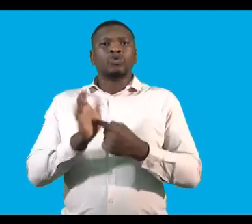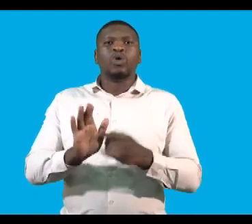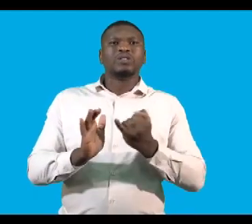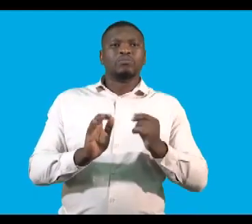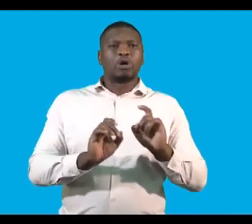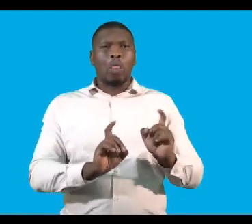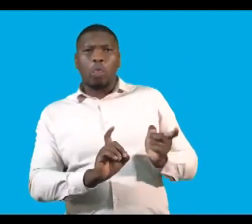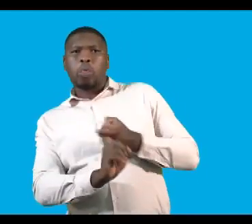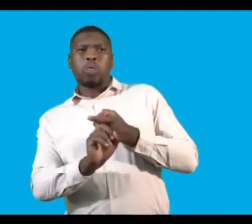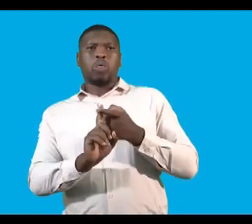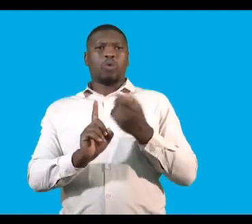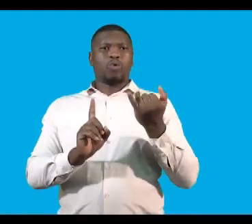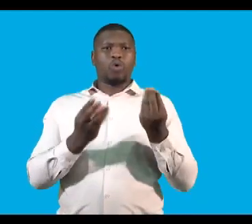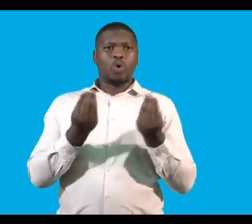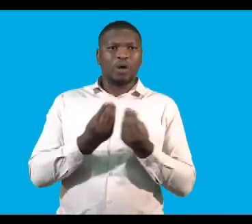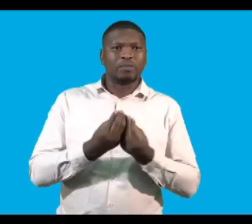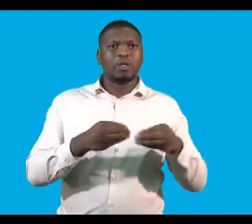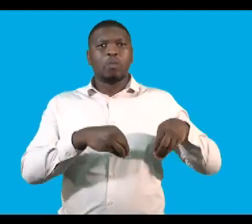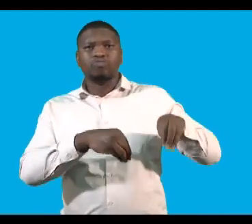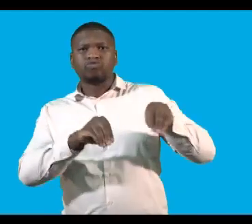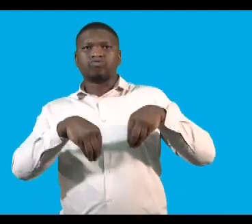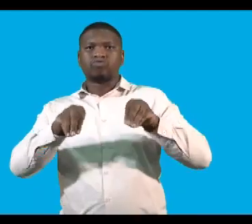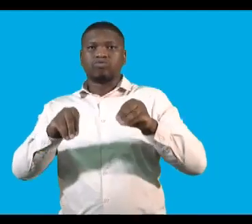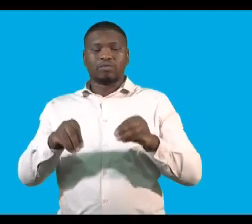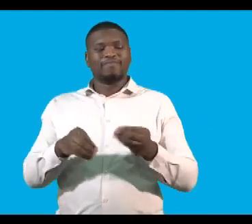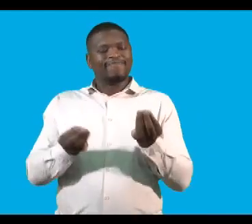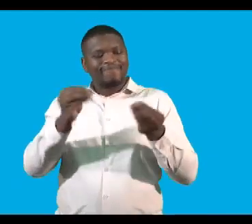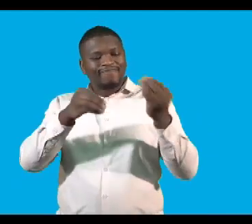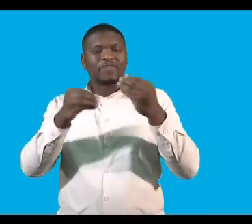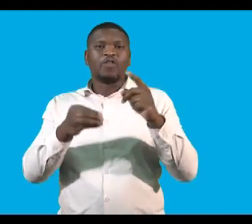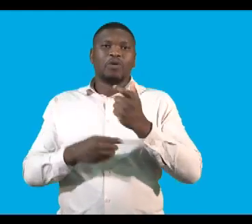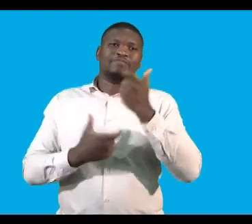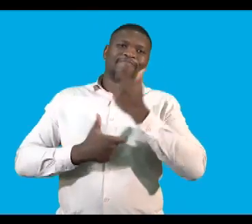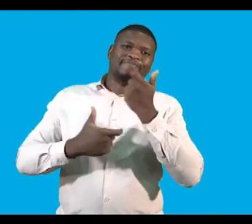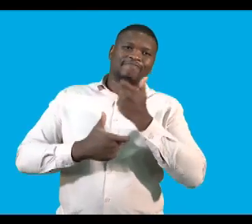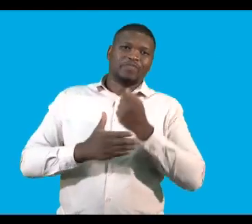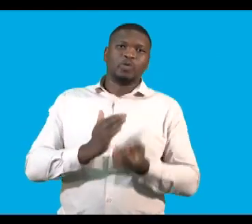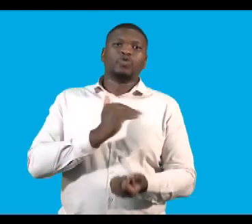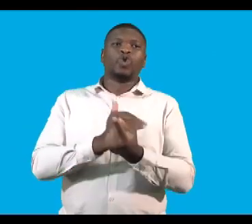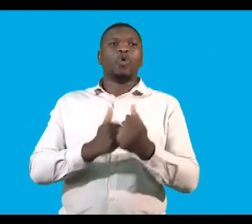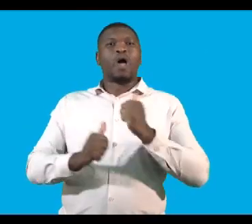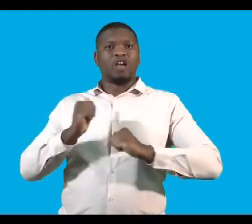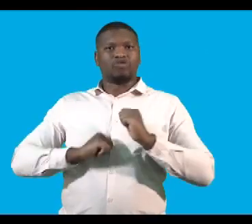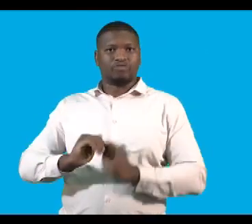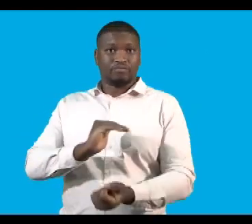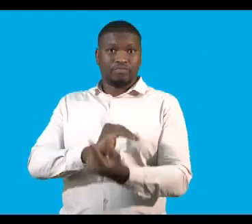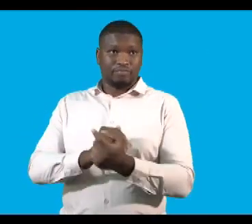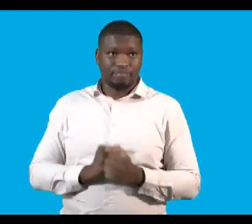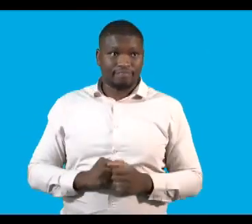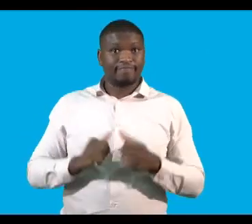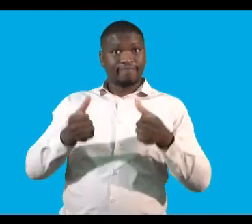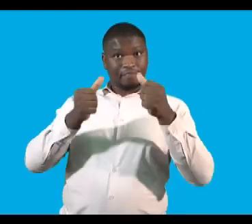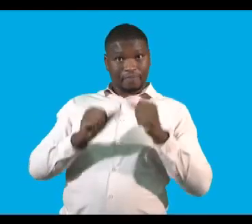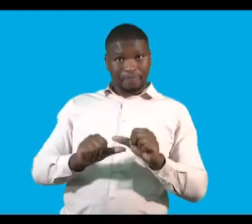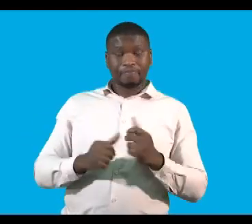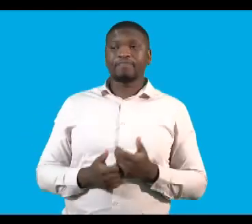context, often used with movement line to add humor to indicate these actions. Speech